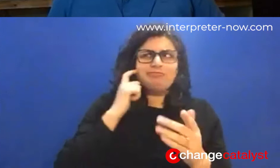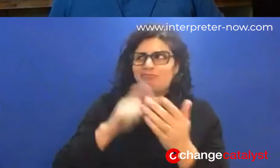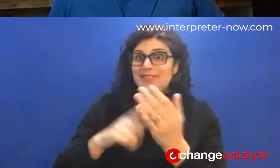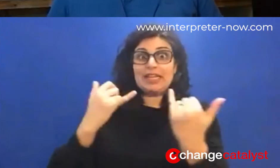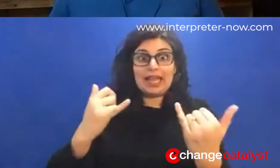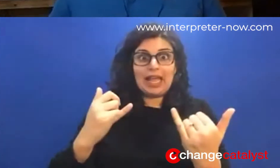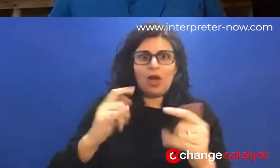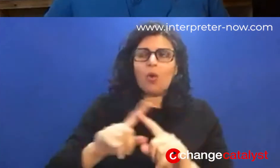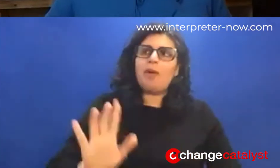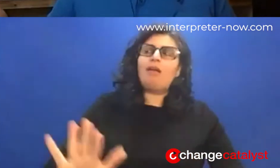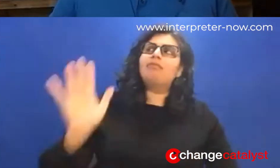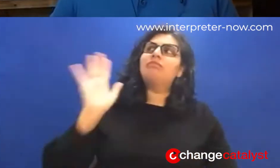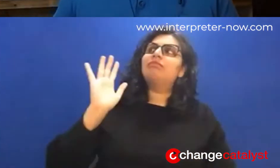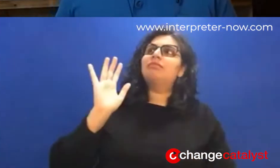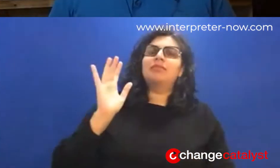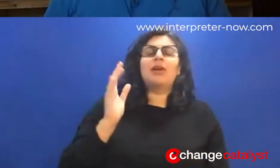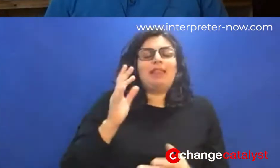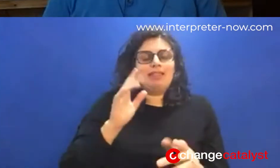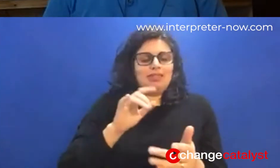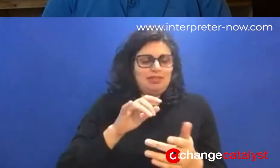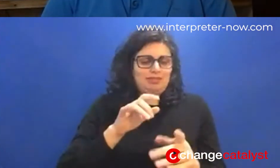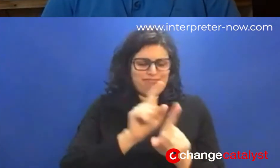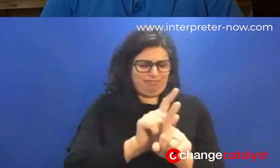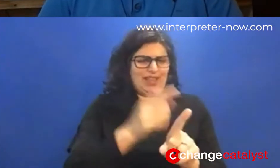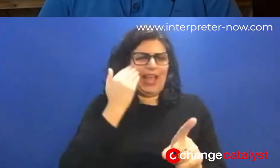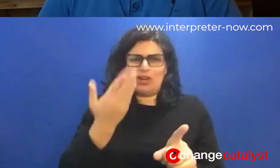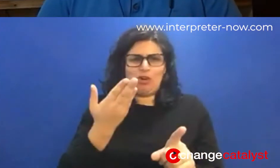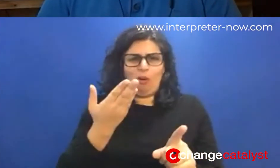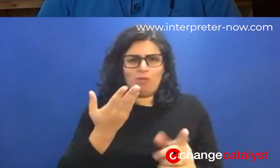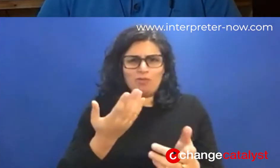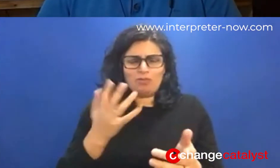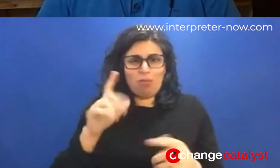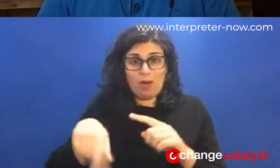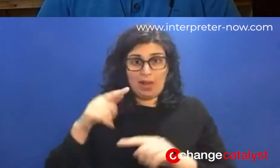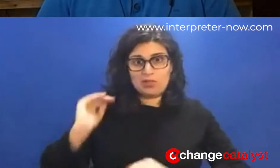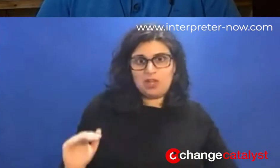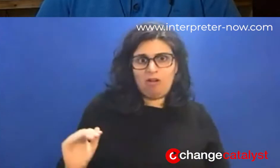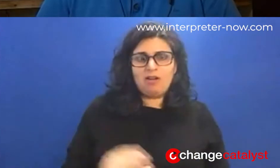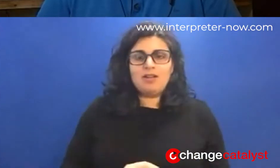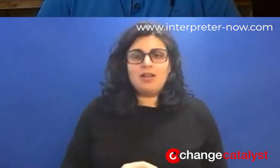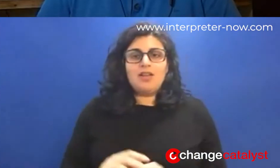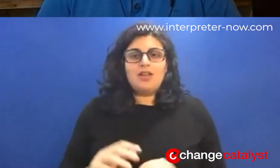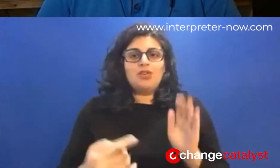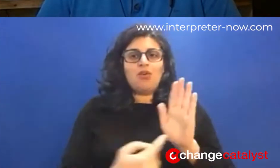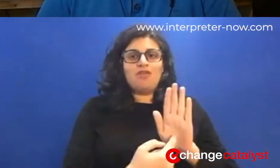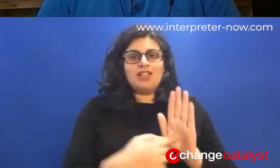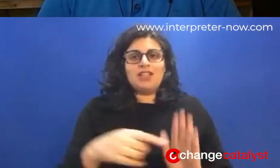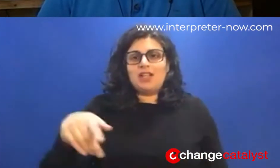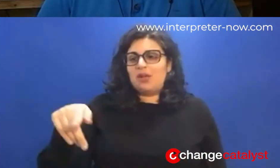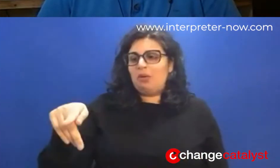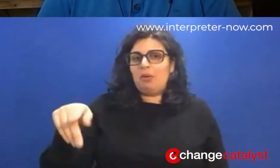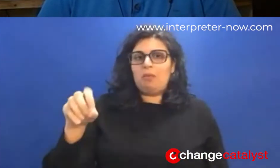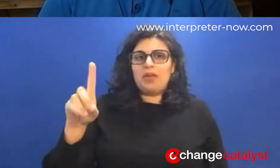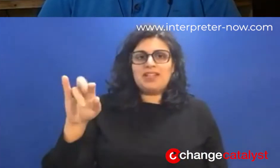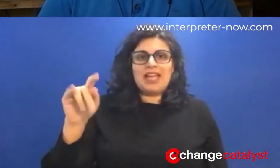that I didn't understand what mentors were when I was younger, but I recognize now as like, oh, the podiatrist that gave me my first computer